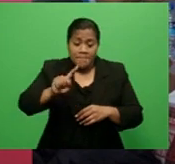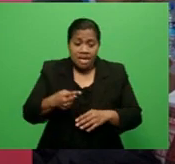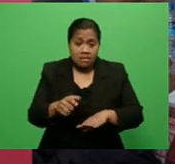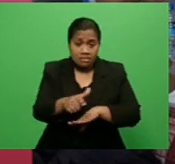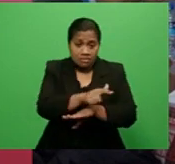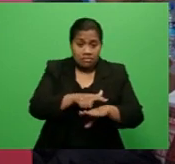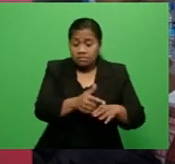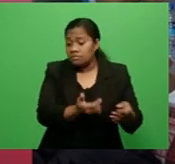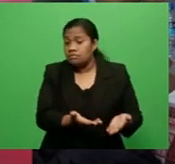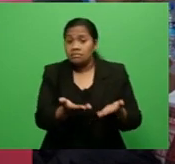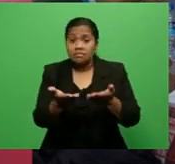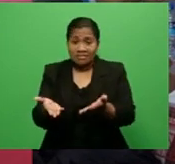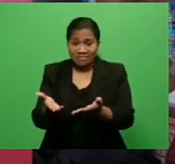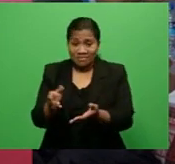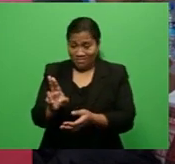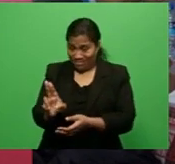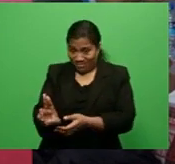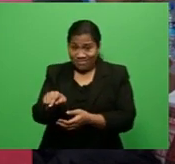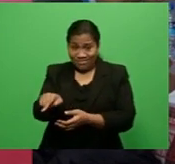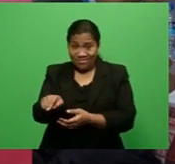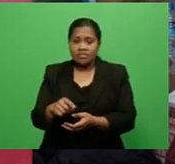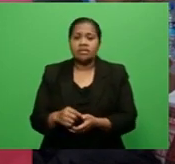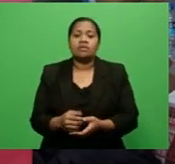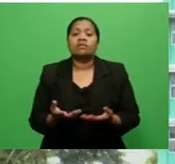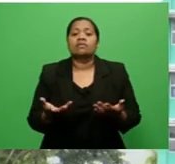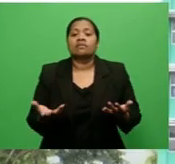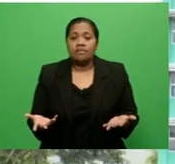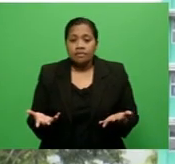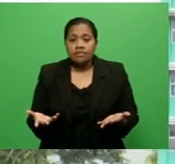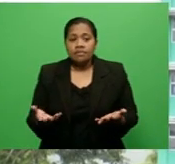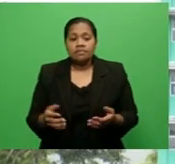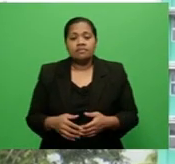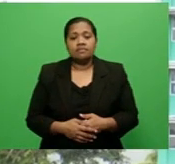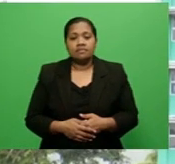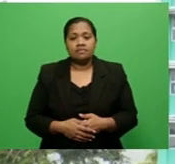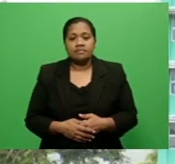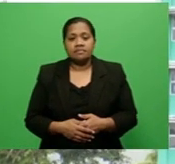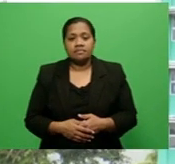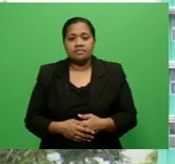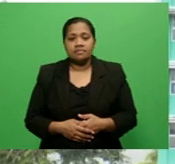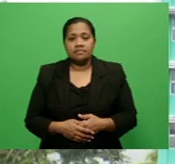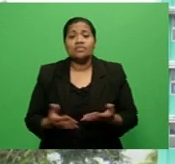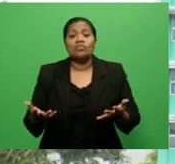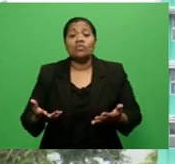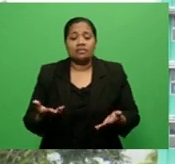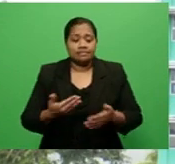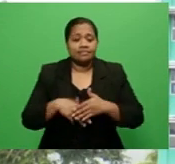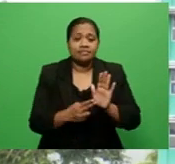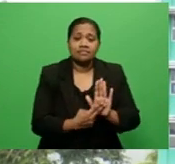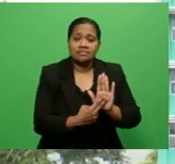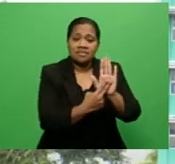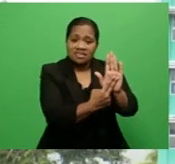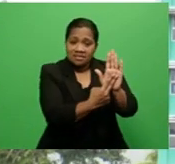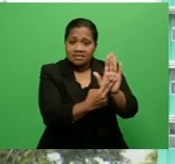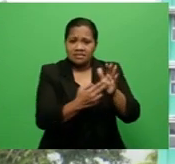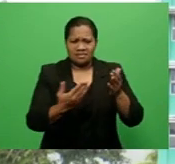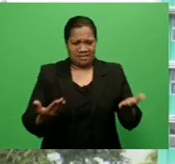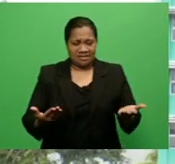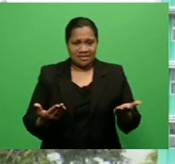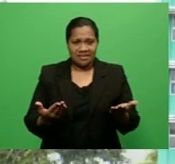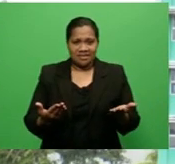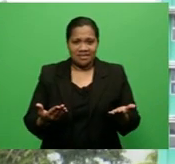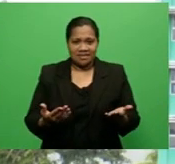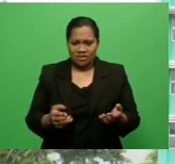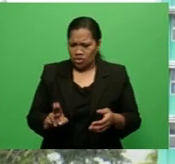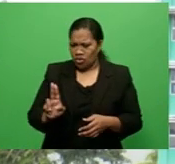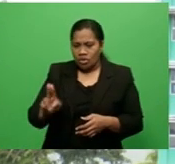been allocated to her, or rather the plot that has been allocated to her, is in Nende. So now her